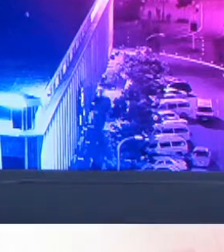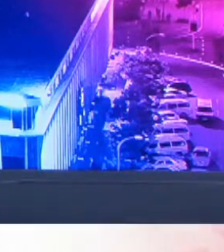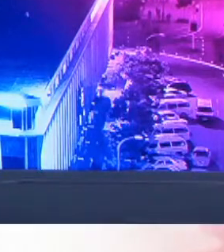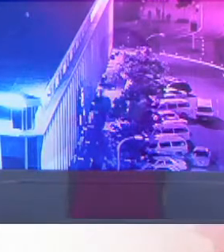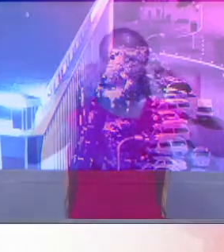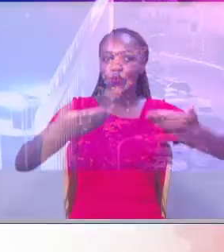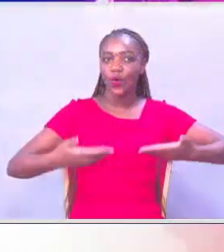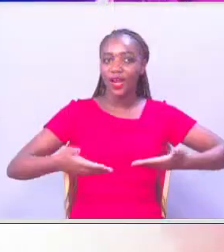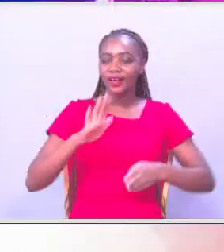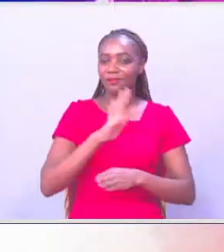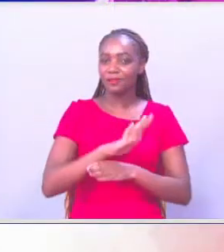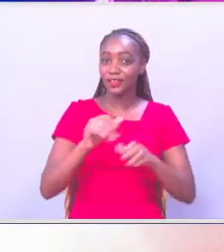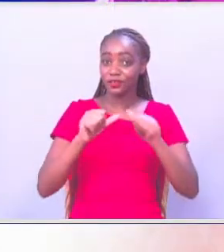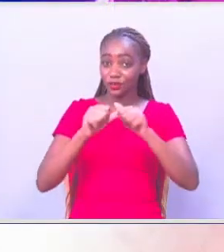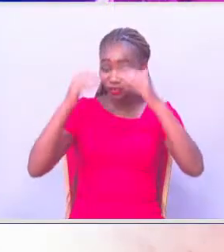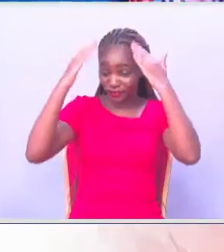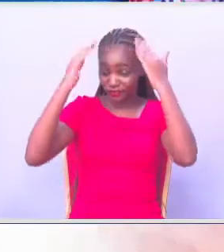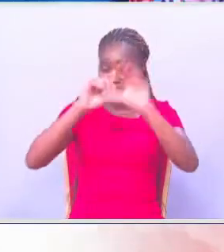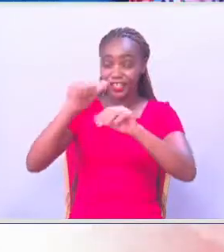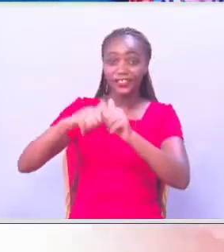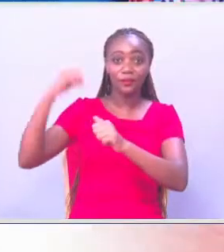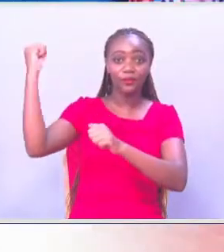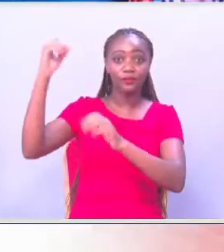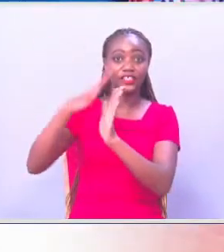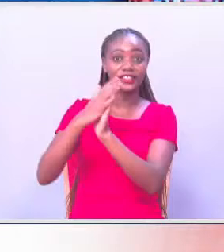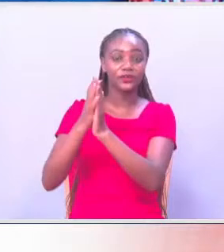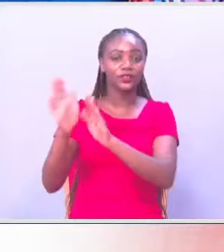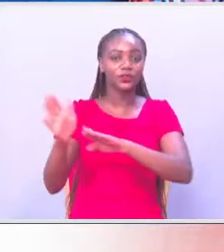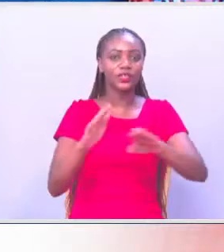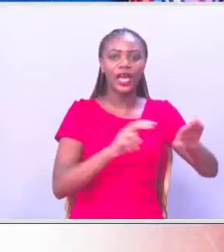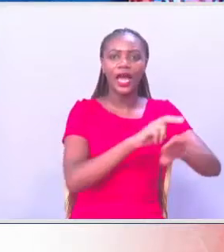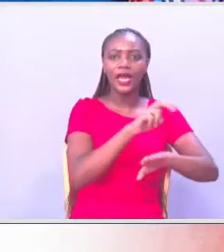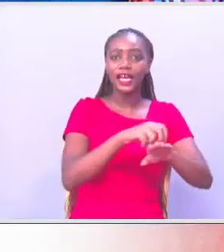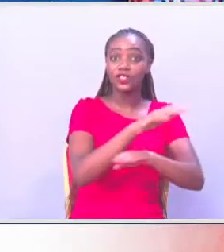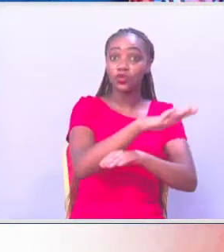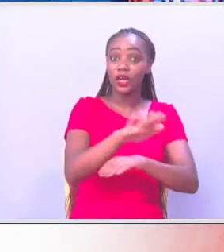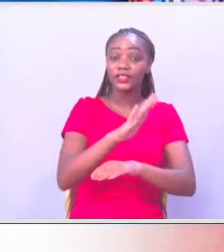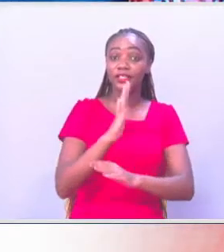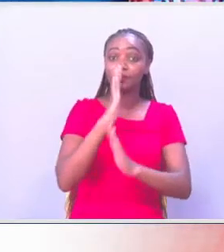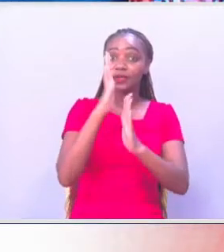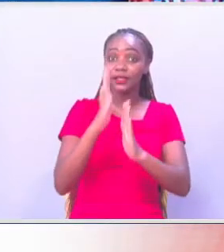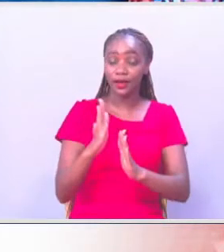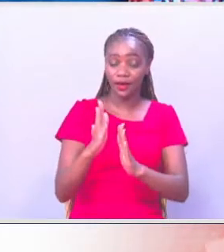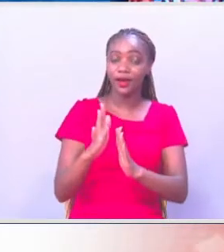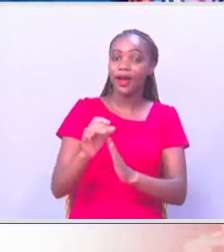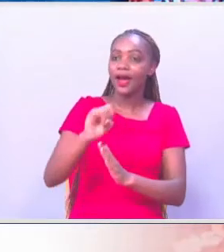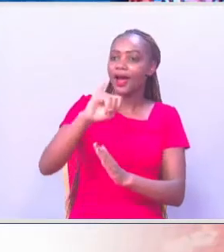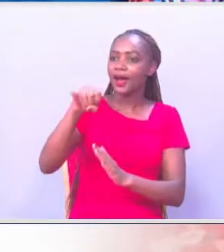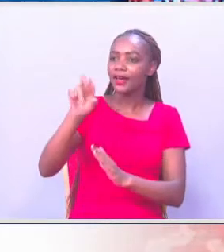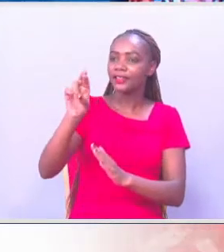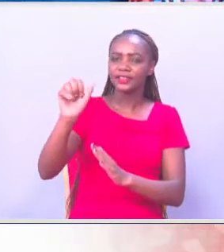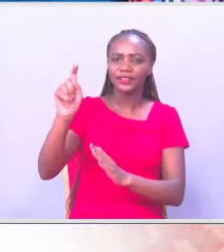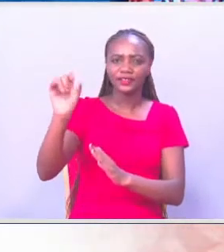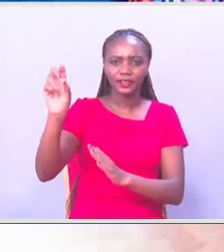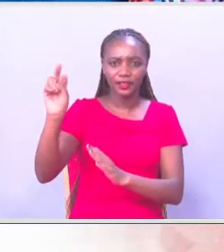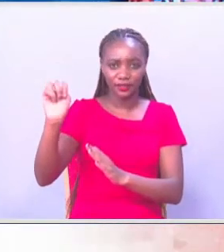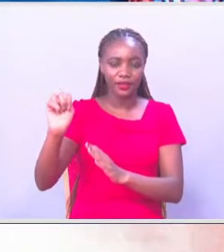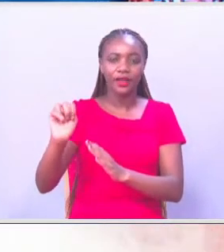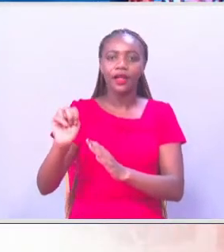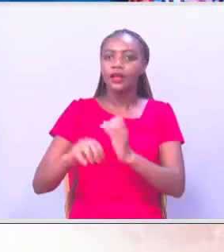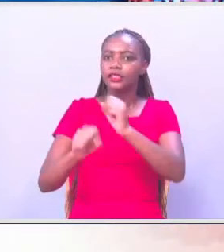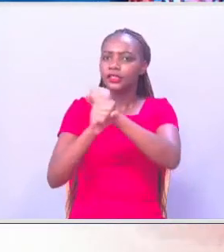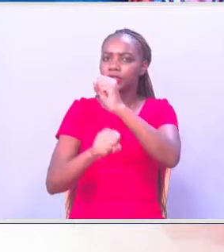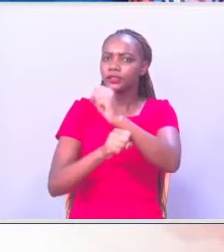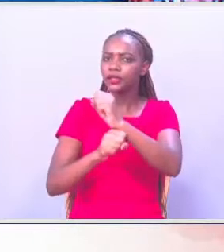Welcome back. Now, still on political matters, National Assembly Speaker Justin Muturi's presidential bid received a major boost